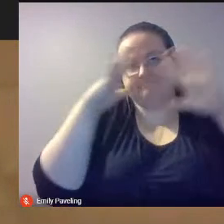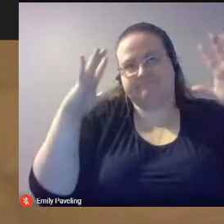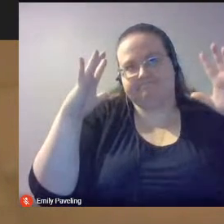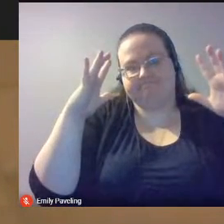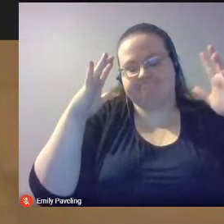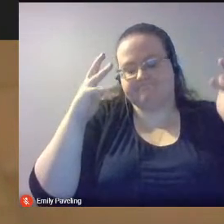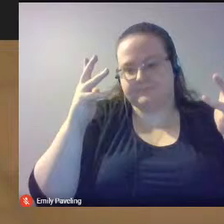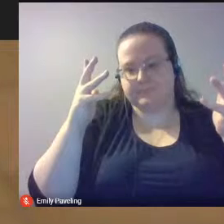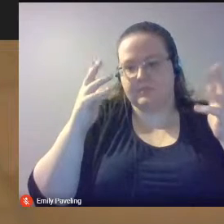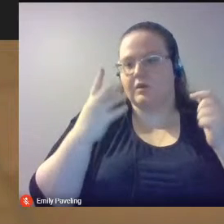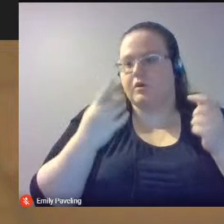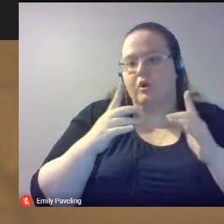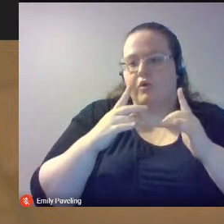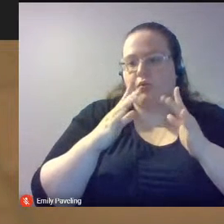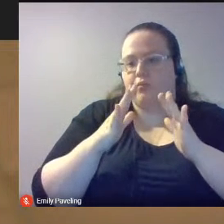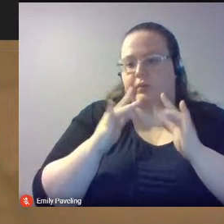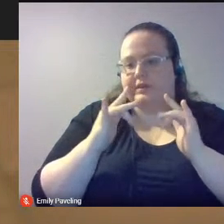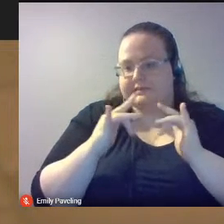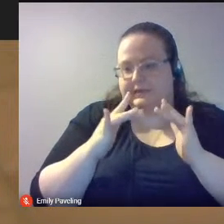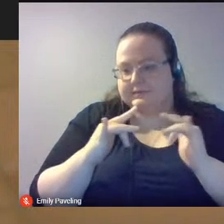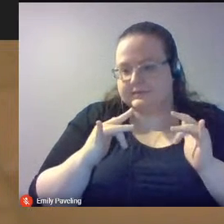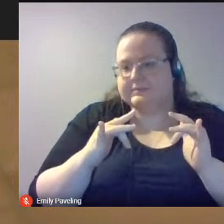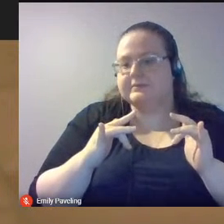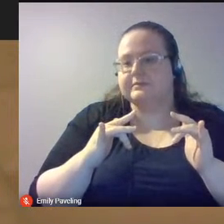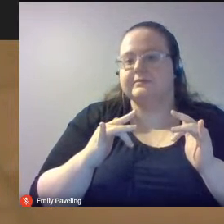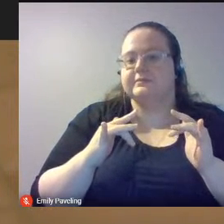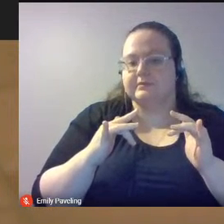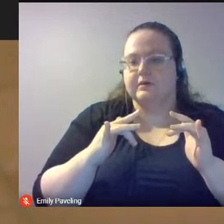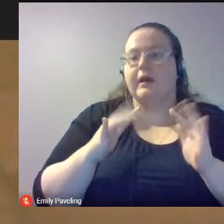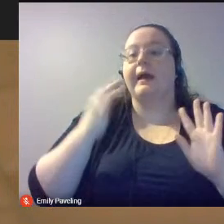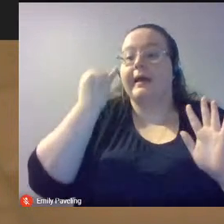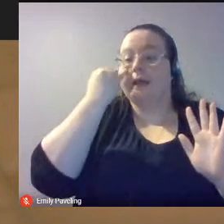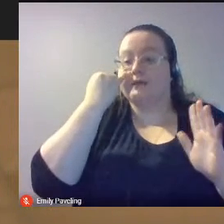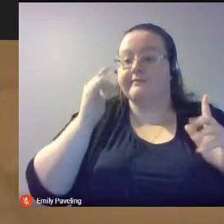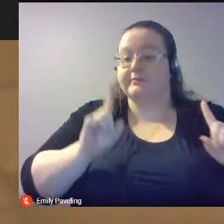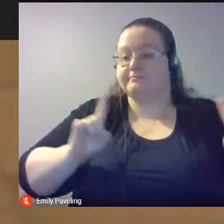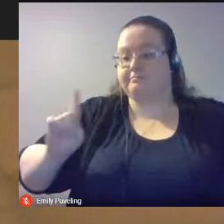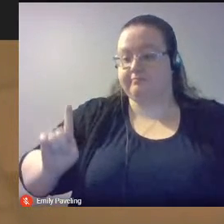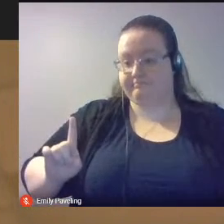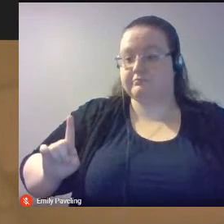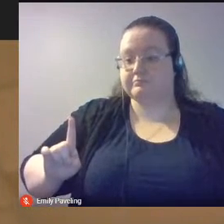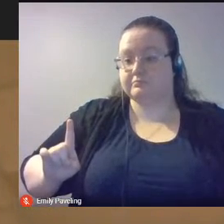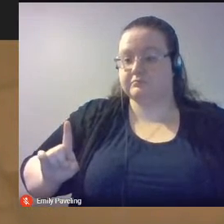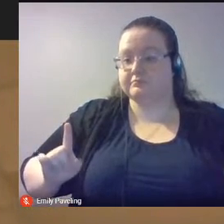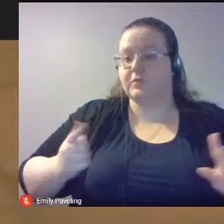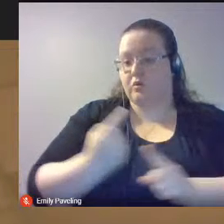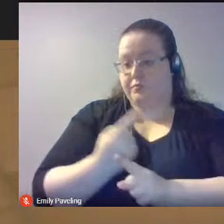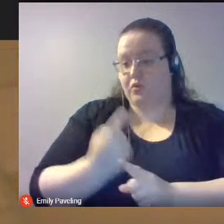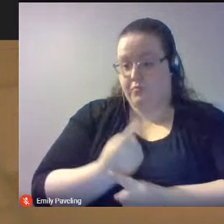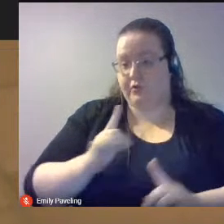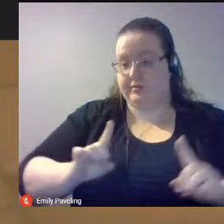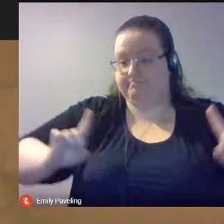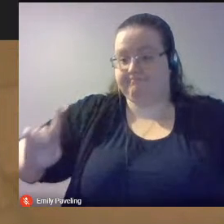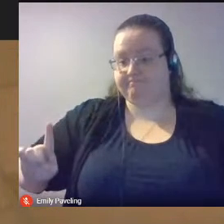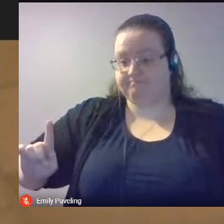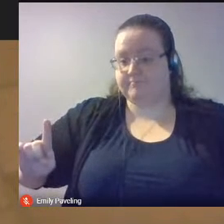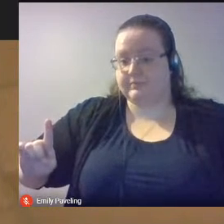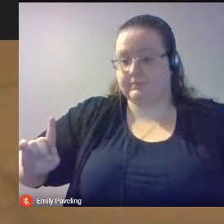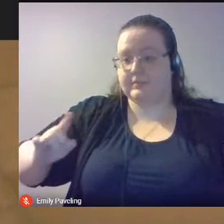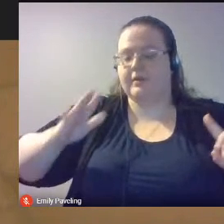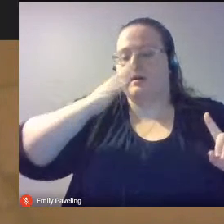include during recess time, as long as there is appropriate physical distancing in the outdoor space, that the child